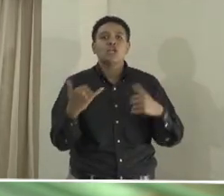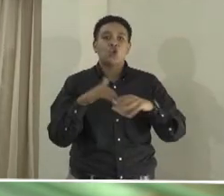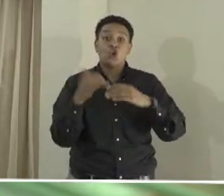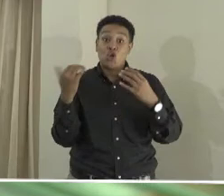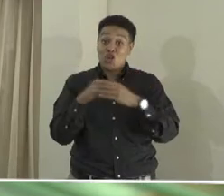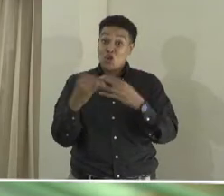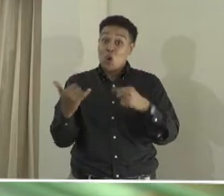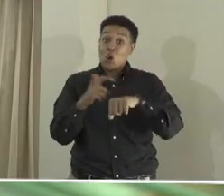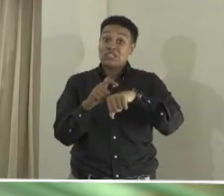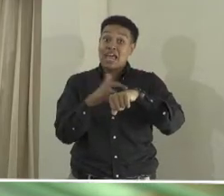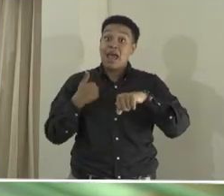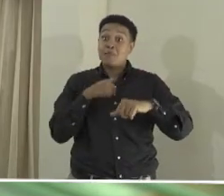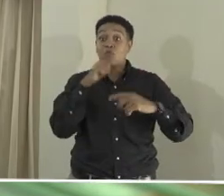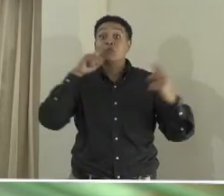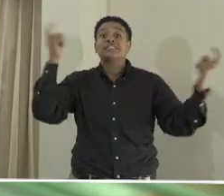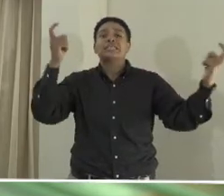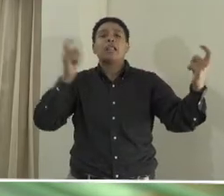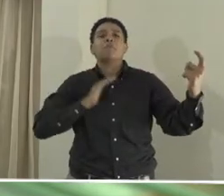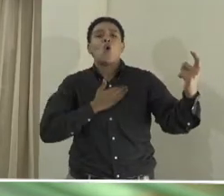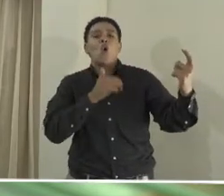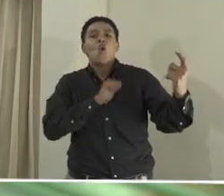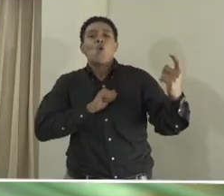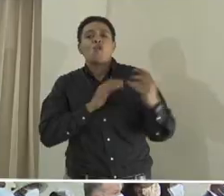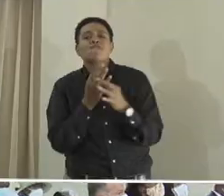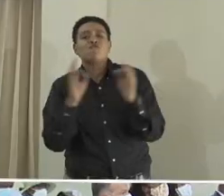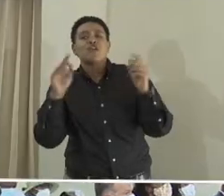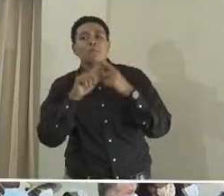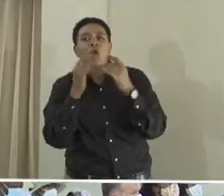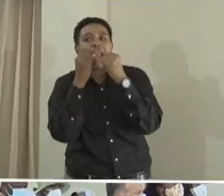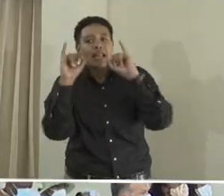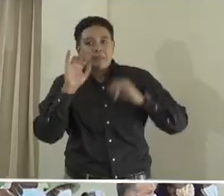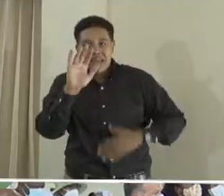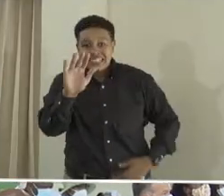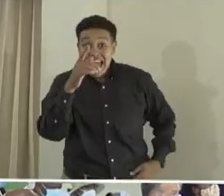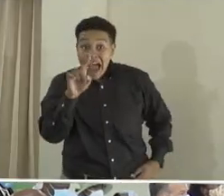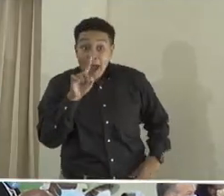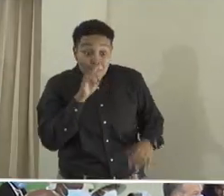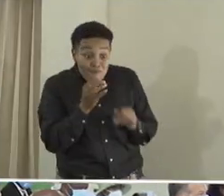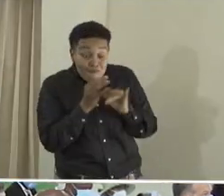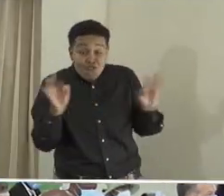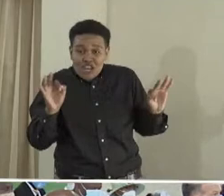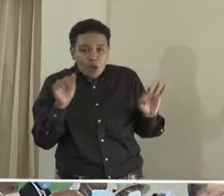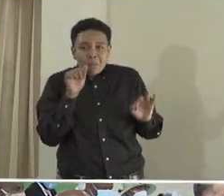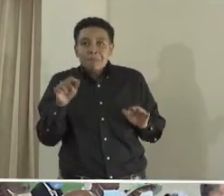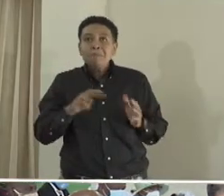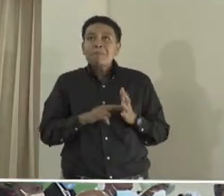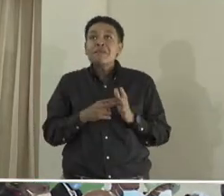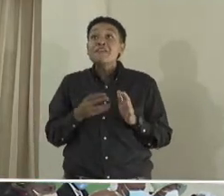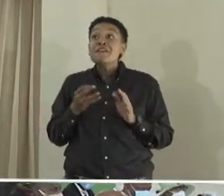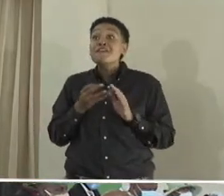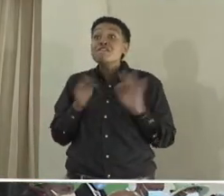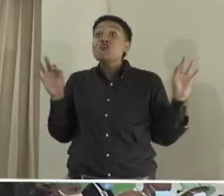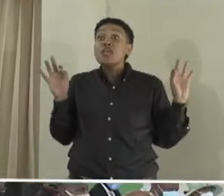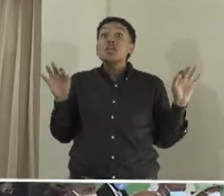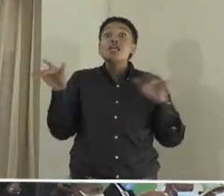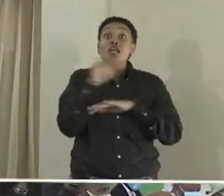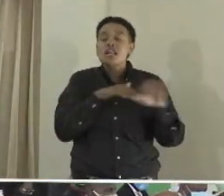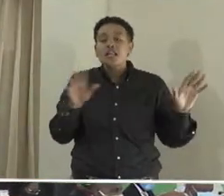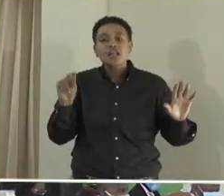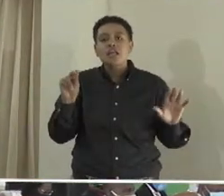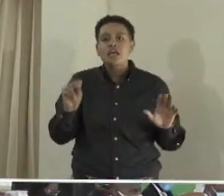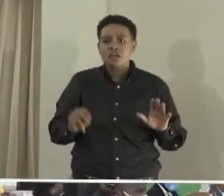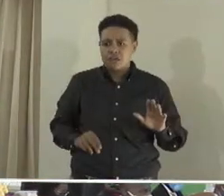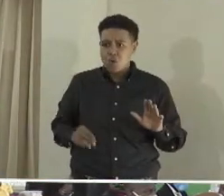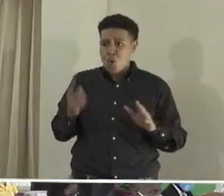we celebrate our own freedom and independence. Freedom is not free. The price